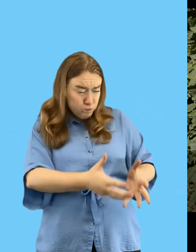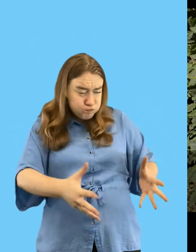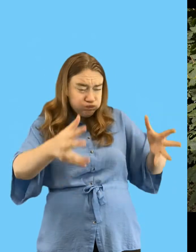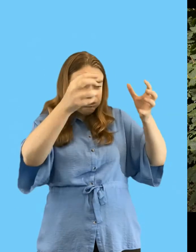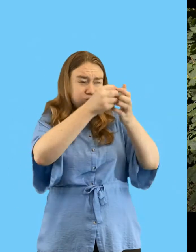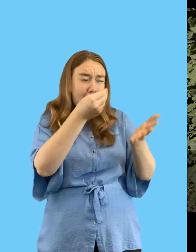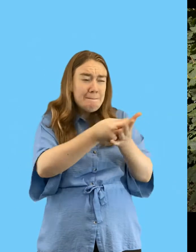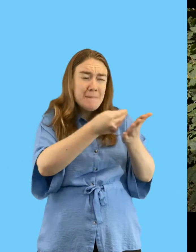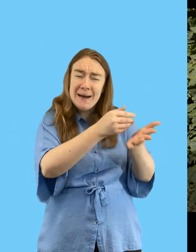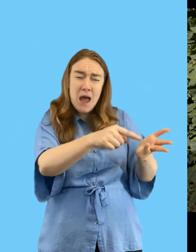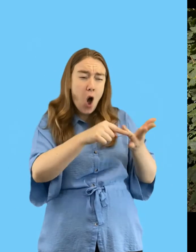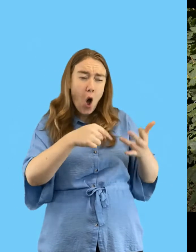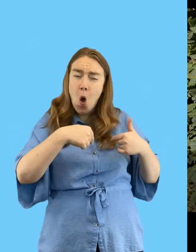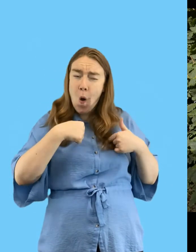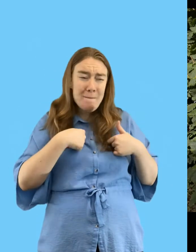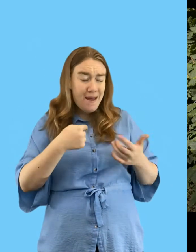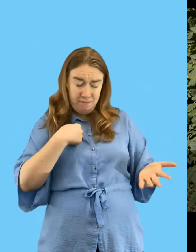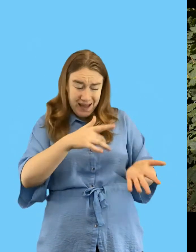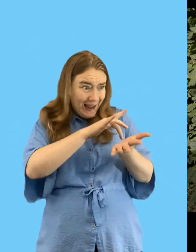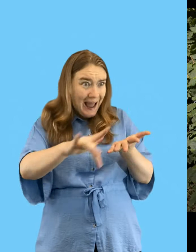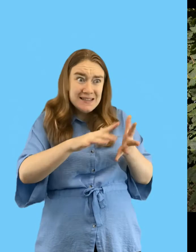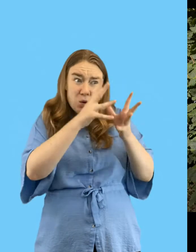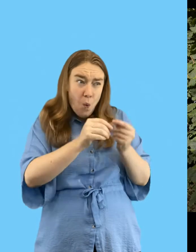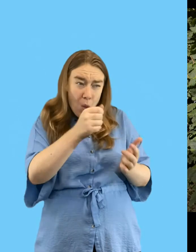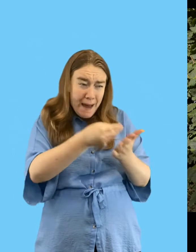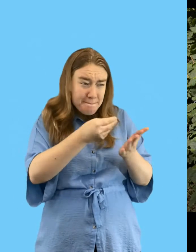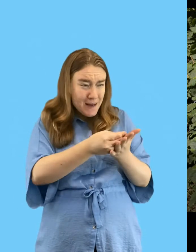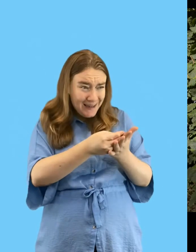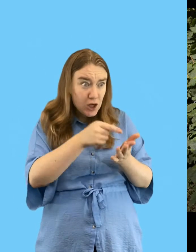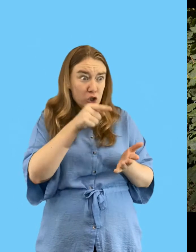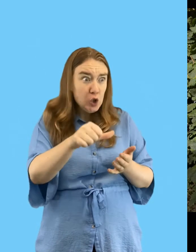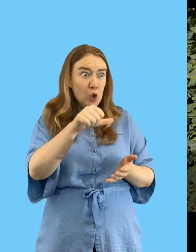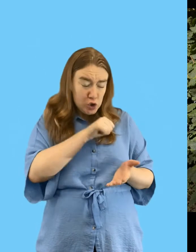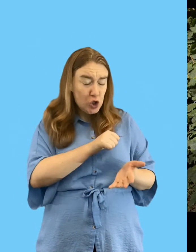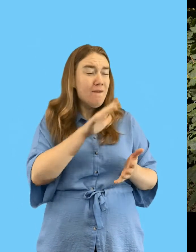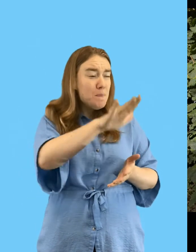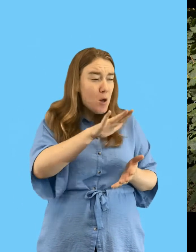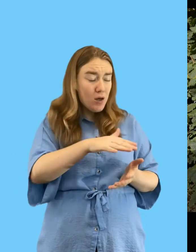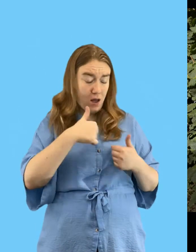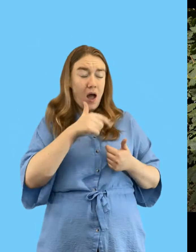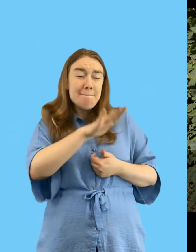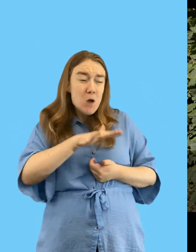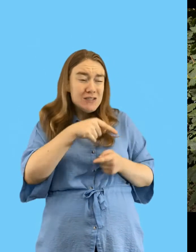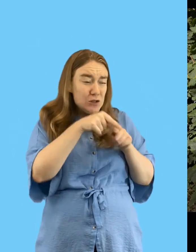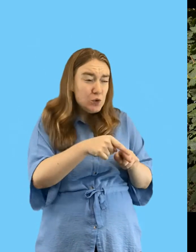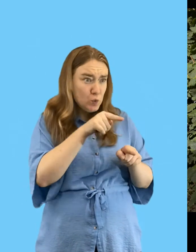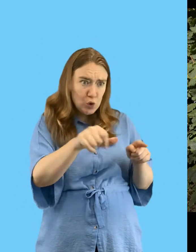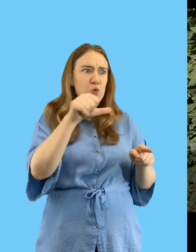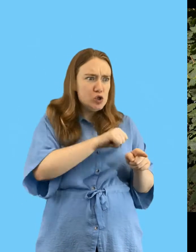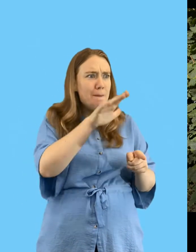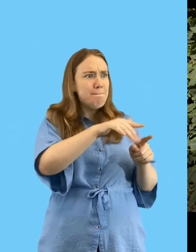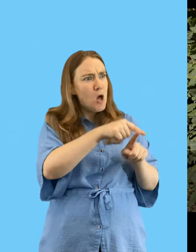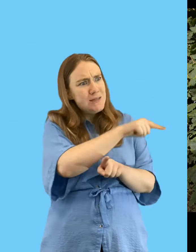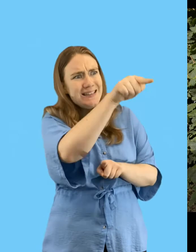yours because you begged me to. Shouldn't you have had mercy on your fellow servant, just like I had on you?'